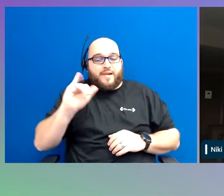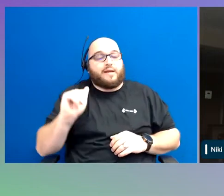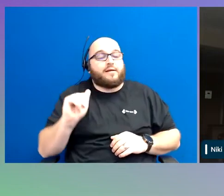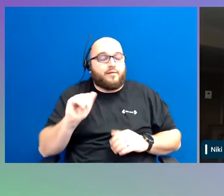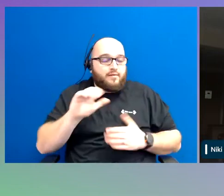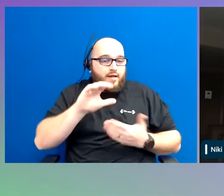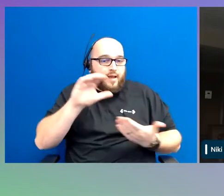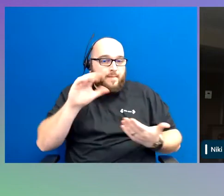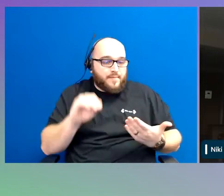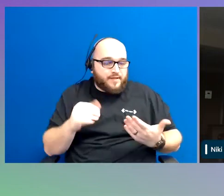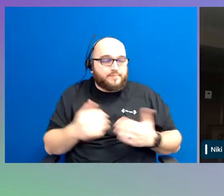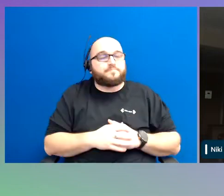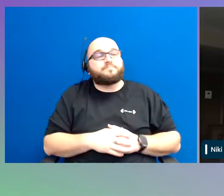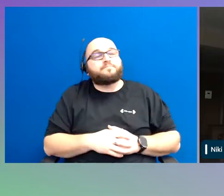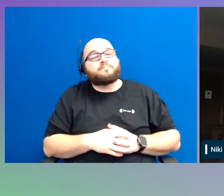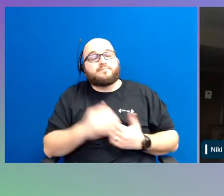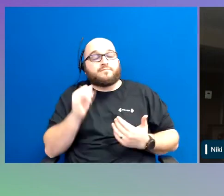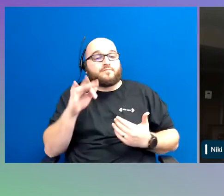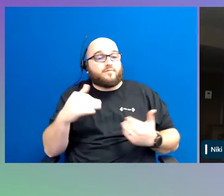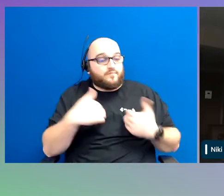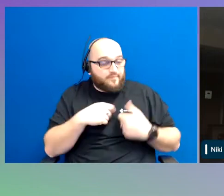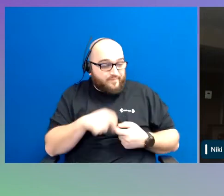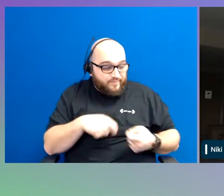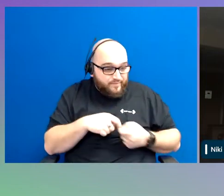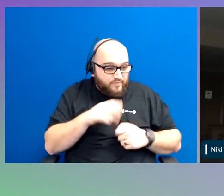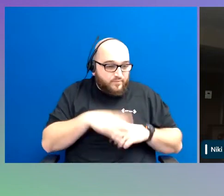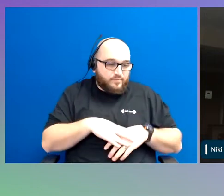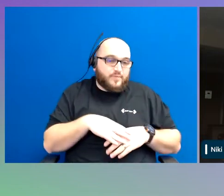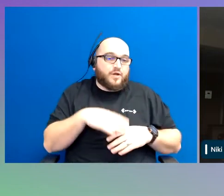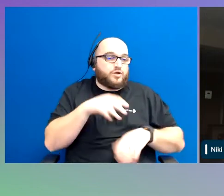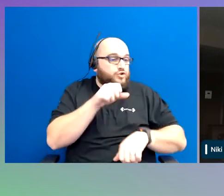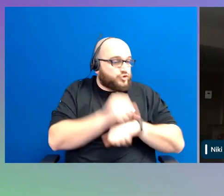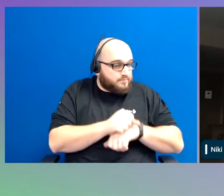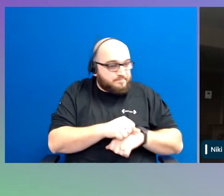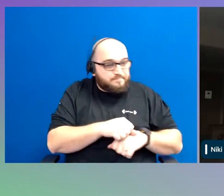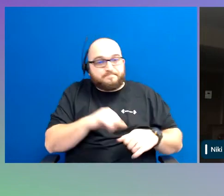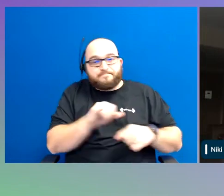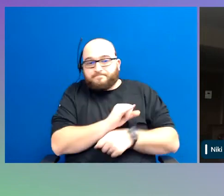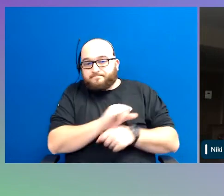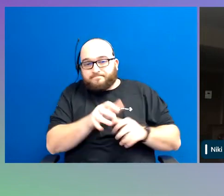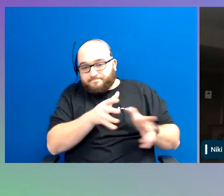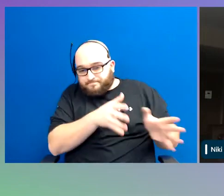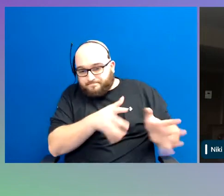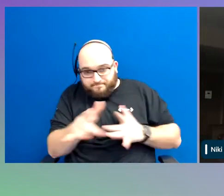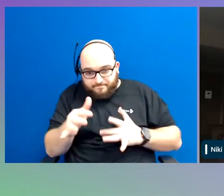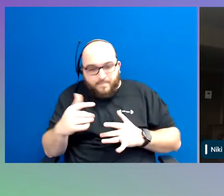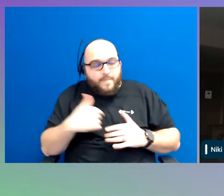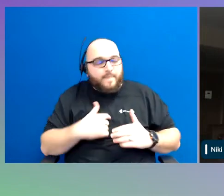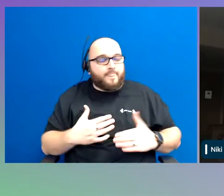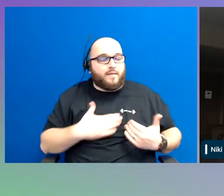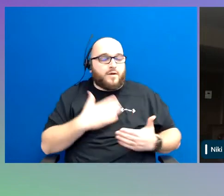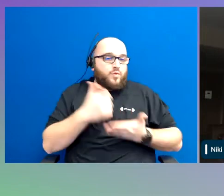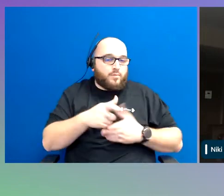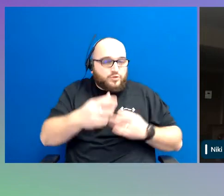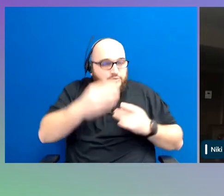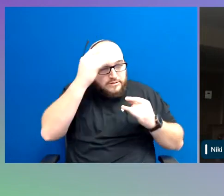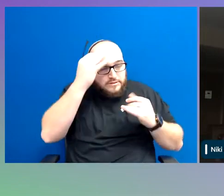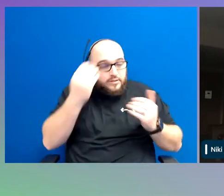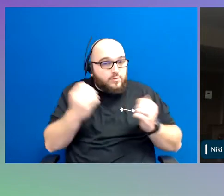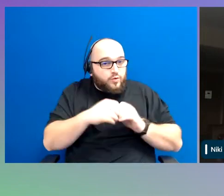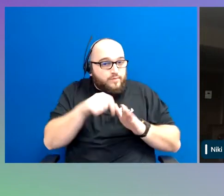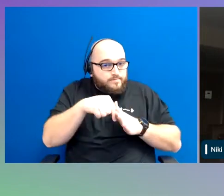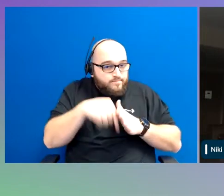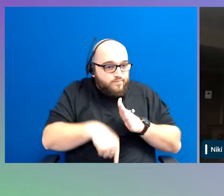Yeah, I'm happy to, if you have specifics on industry or things like that, I'm happy to help you brainstorm a bit more, but it